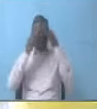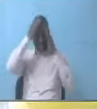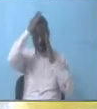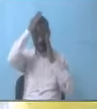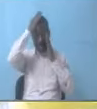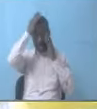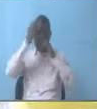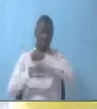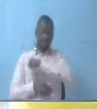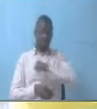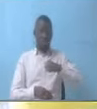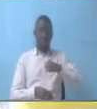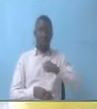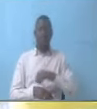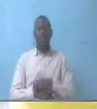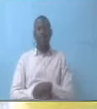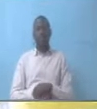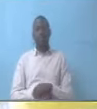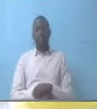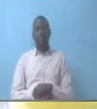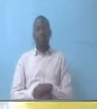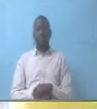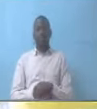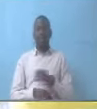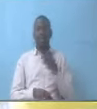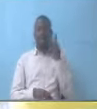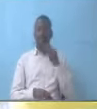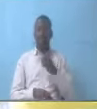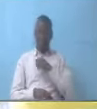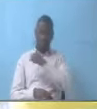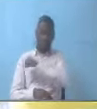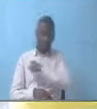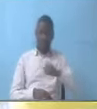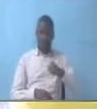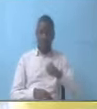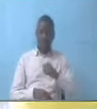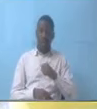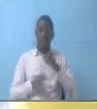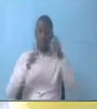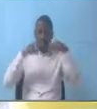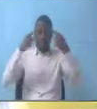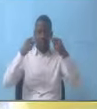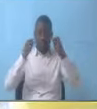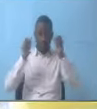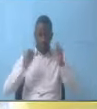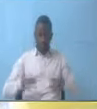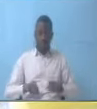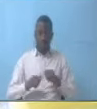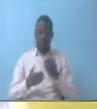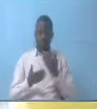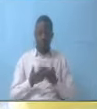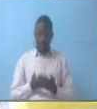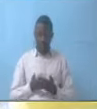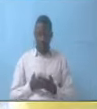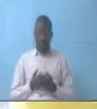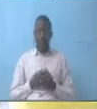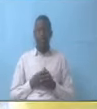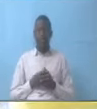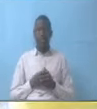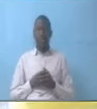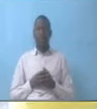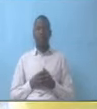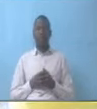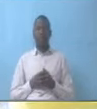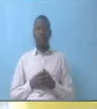ak coup d'etat soldat. That once the takeover is successful, gannaaw bo xamene ni rek dal dinañ kuf nguur gi antuna.